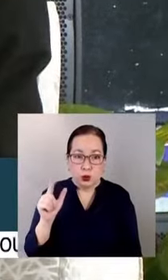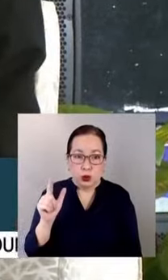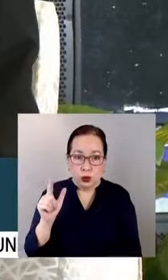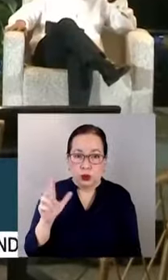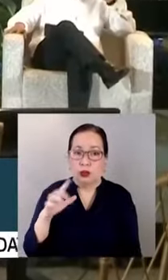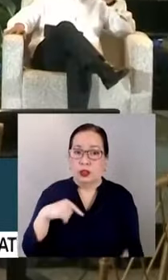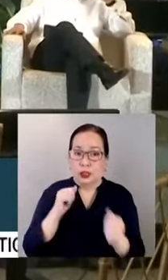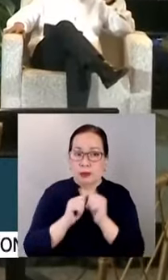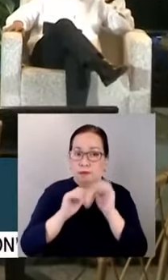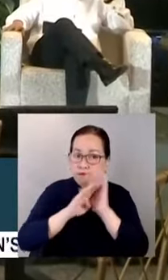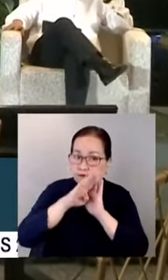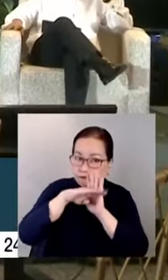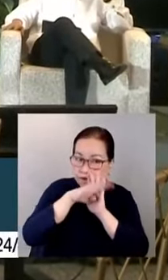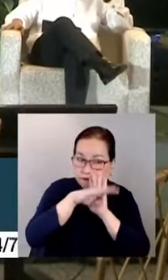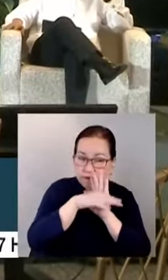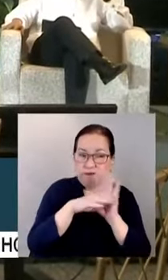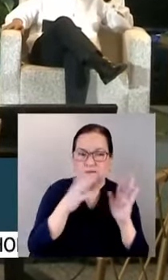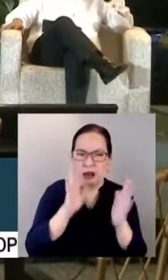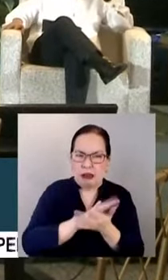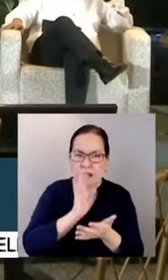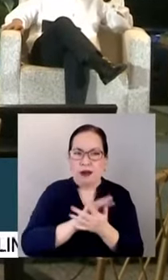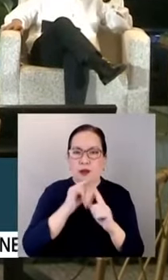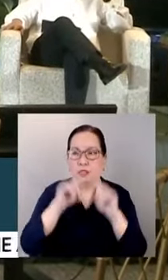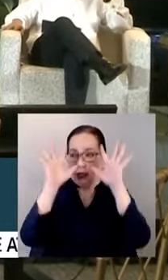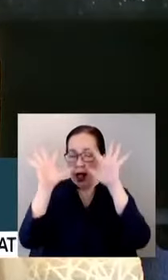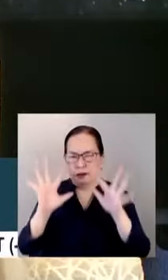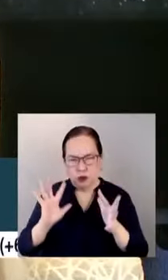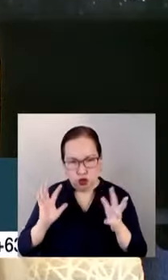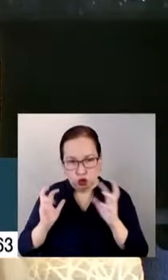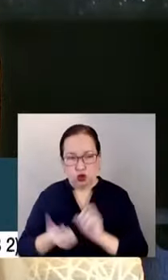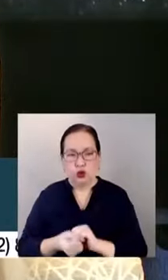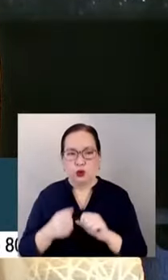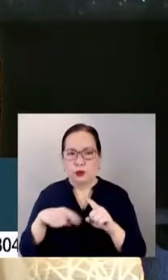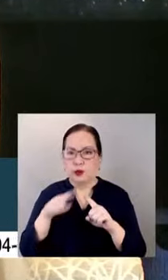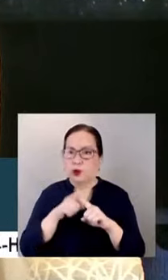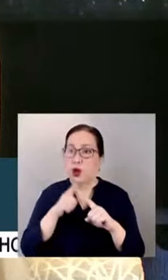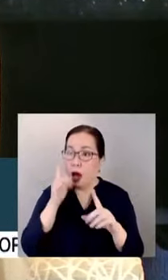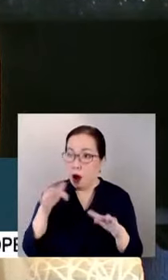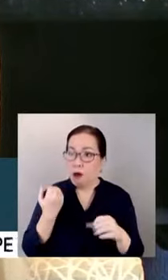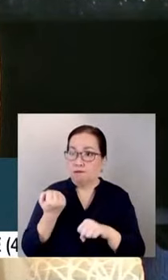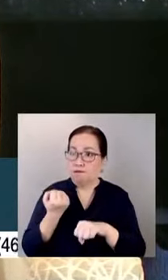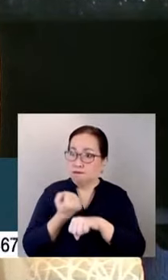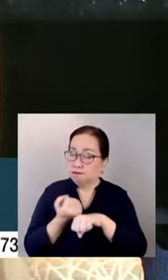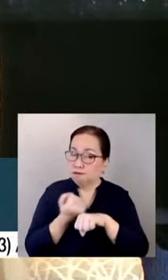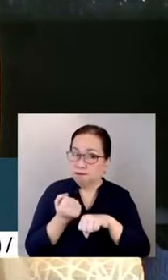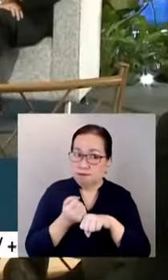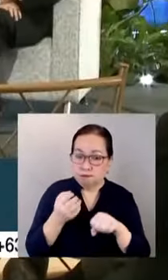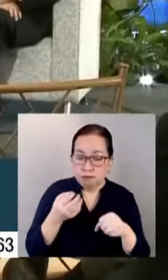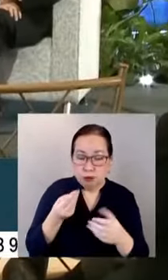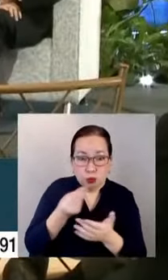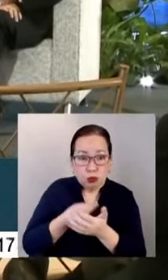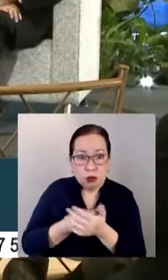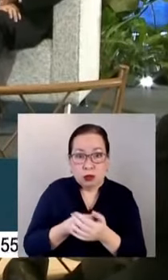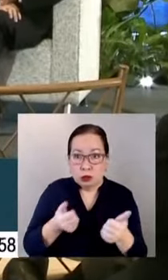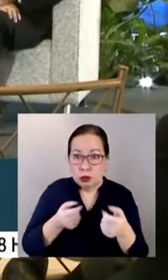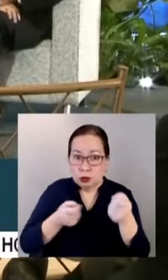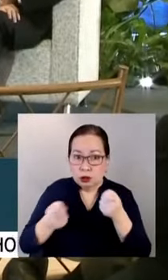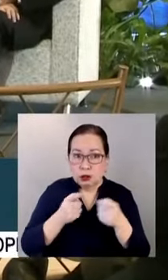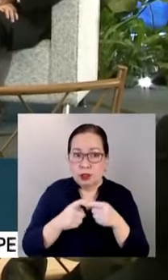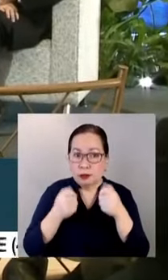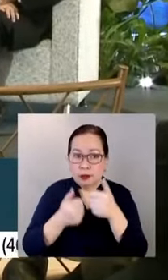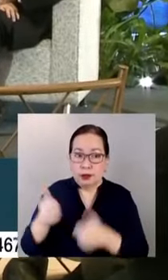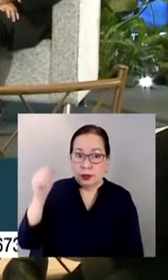monetary policy, and climate change. To ensure continued financial stability, the group, chaired by Central Bank Governor Felipe Medalla, called